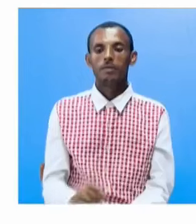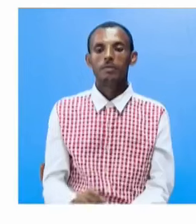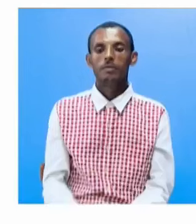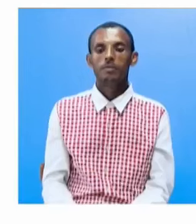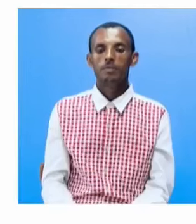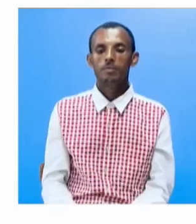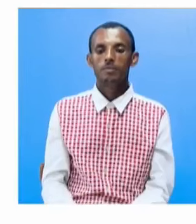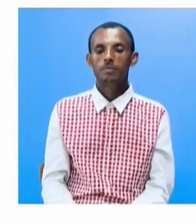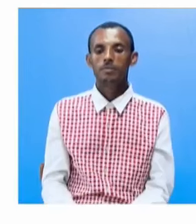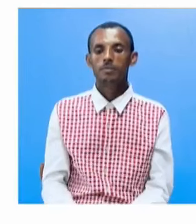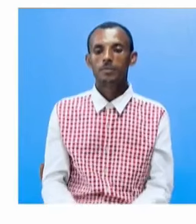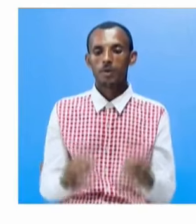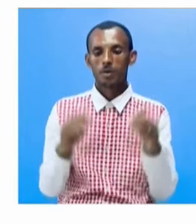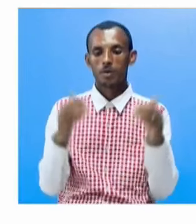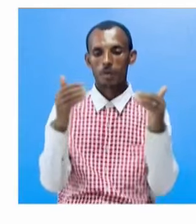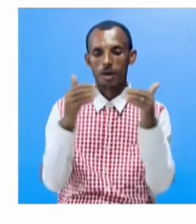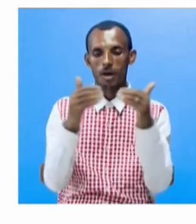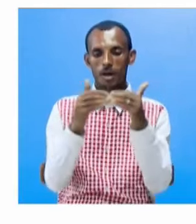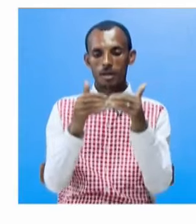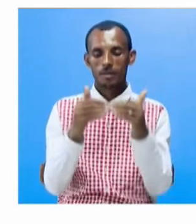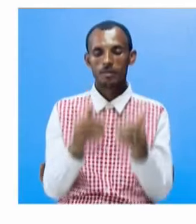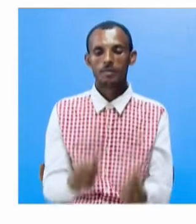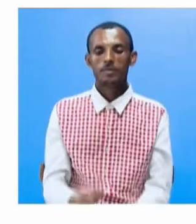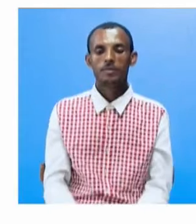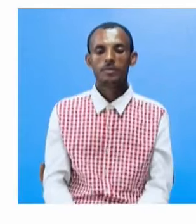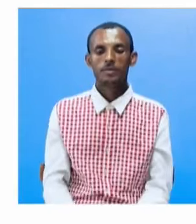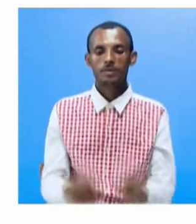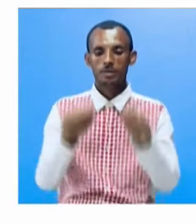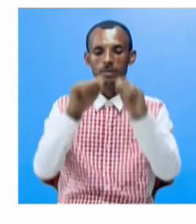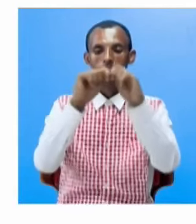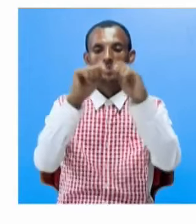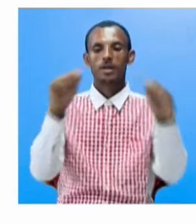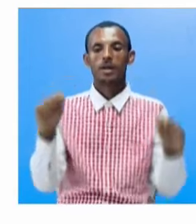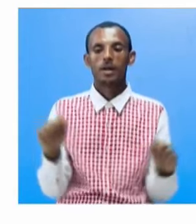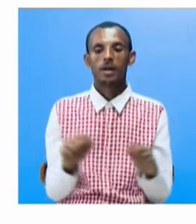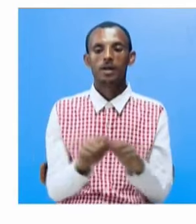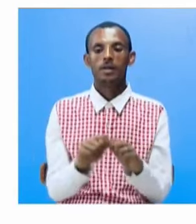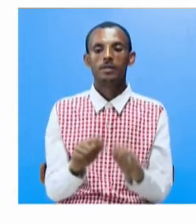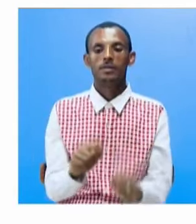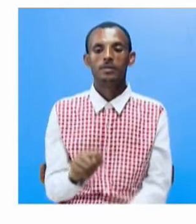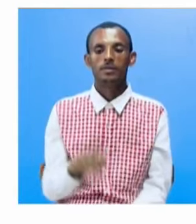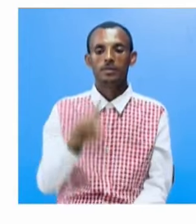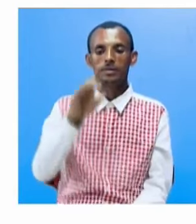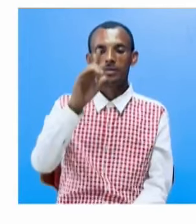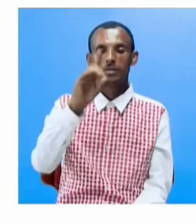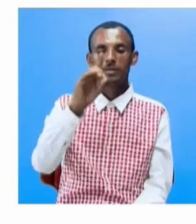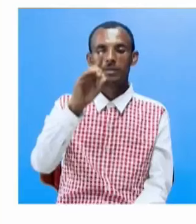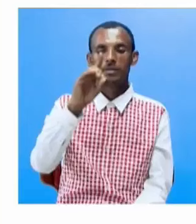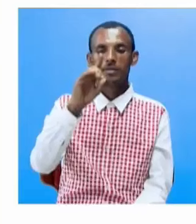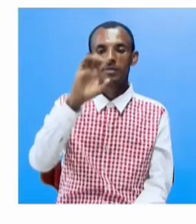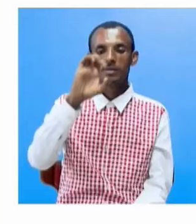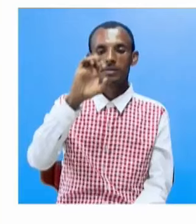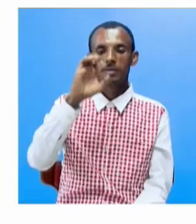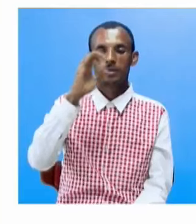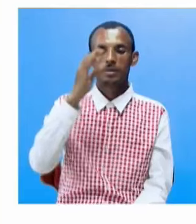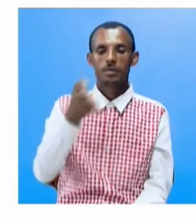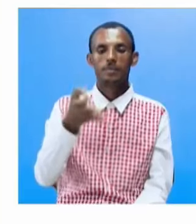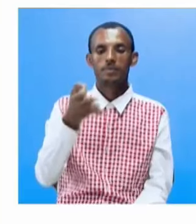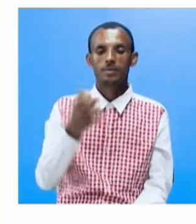is congruent to triangle DEF,